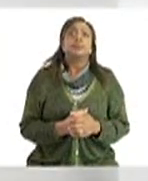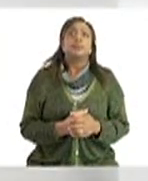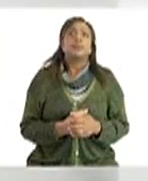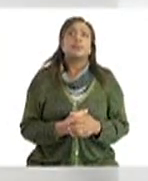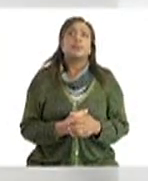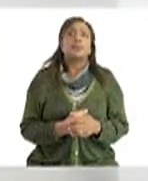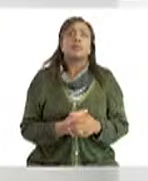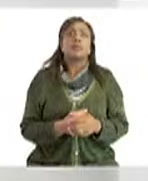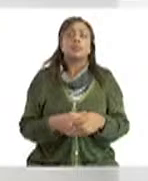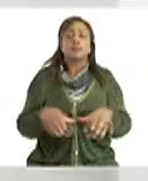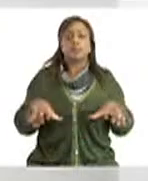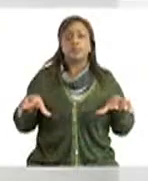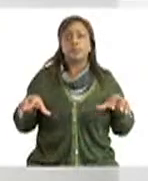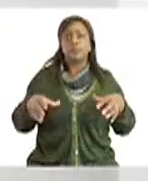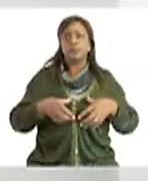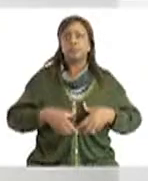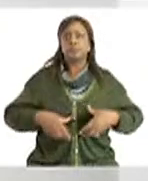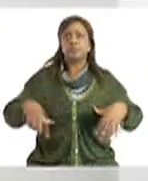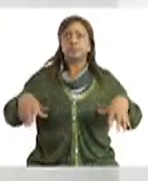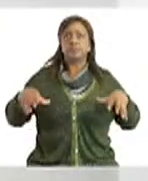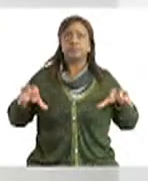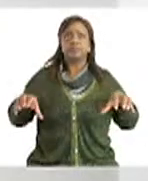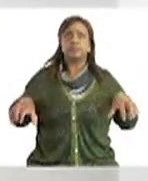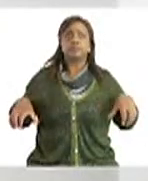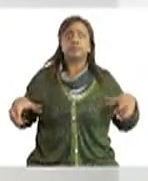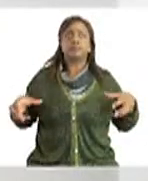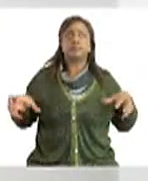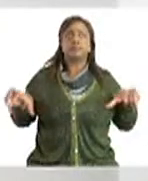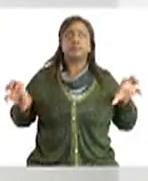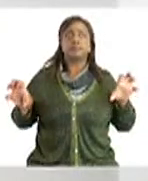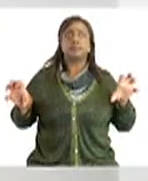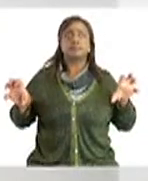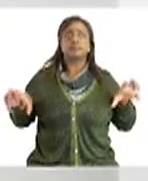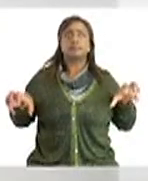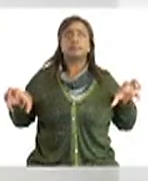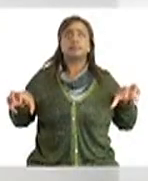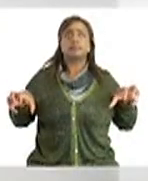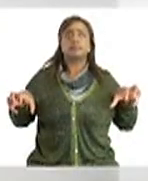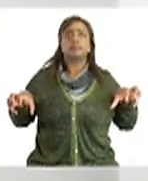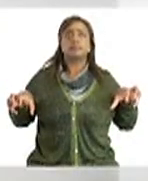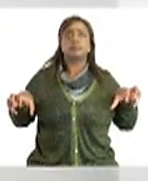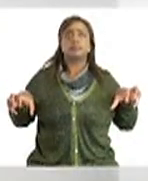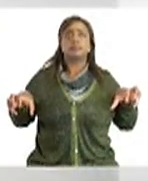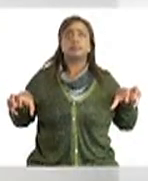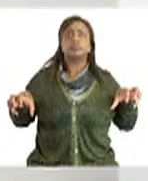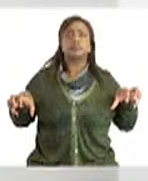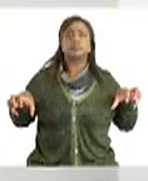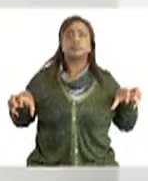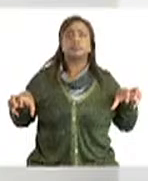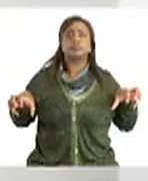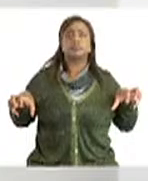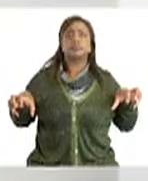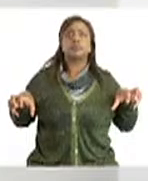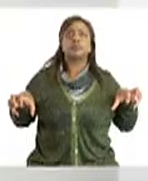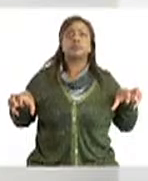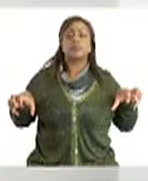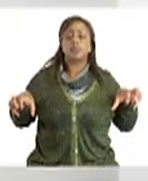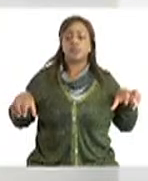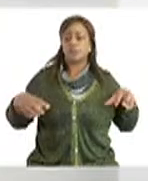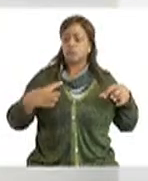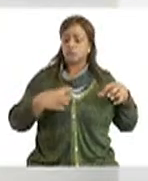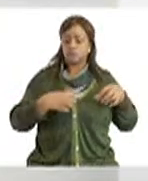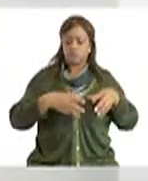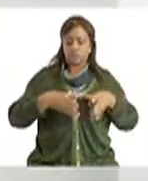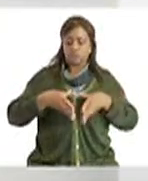me, I have the female reproductive organ. And we are now just going to label it, and